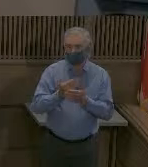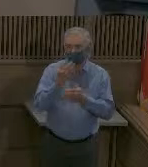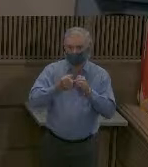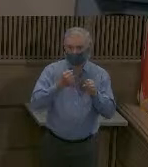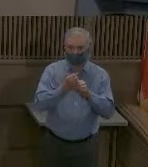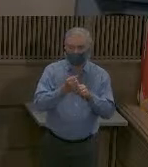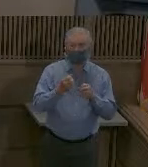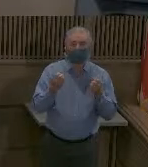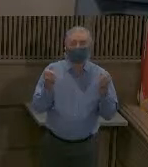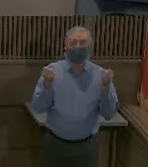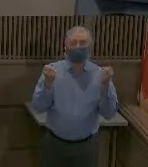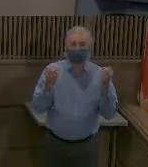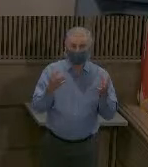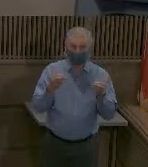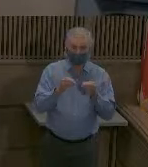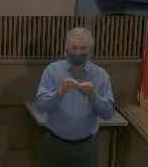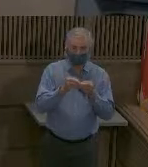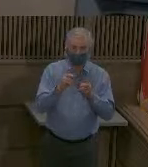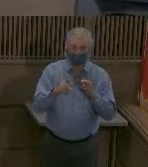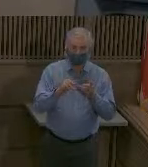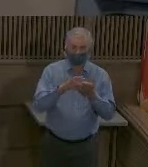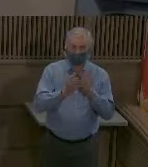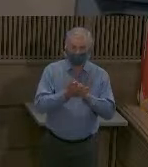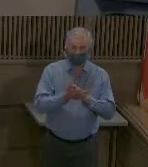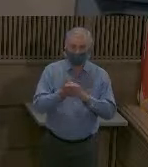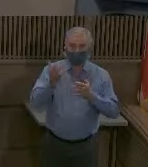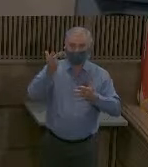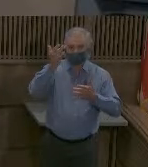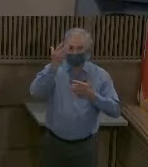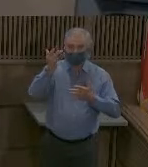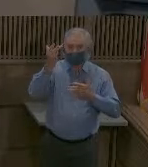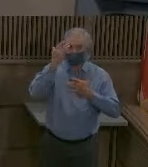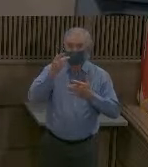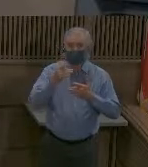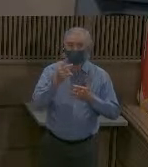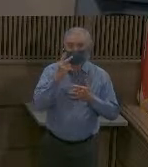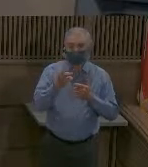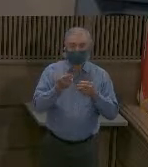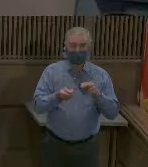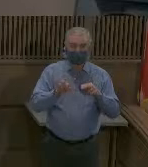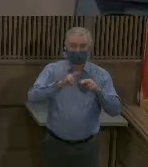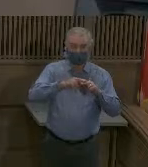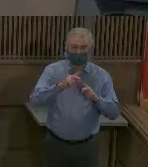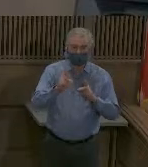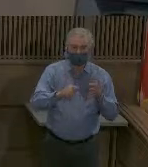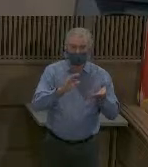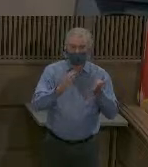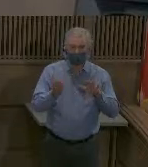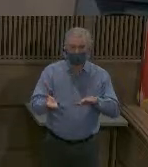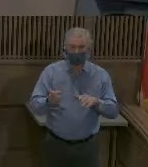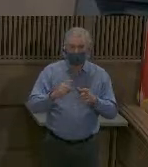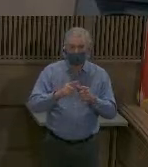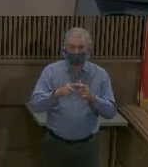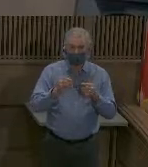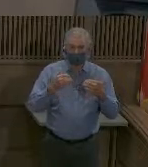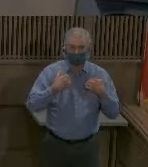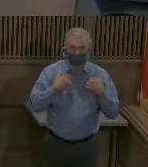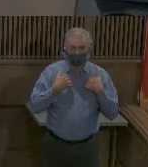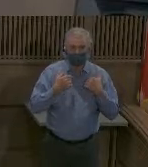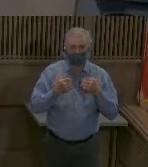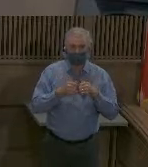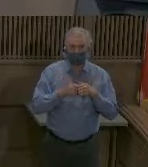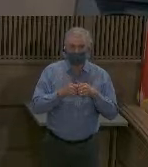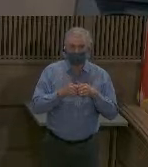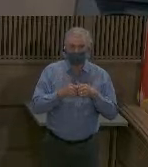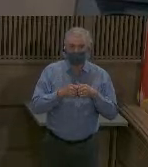have gotten infected. We have seen an increase in the death rate. On the other hand, we then have another train that has left the